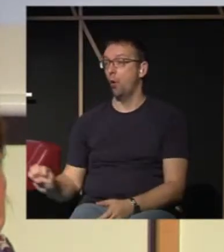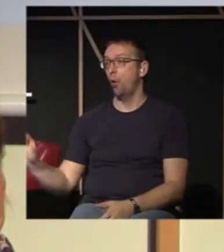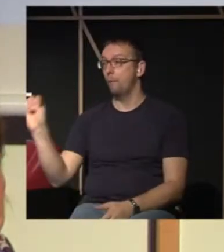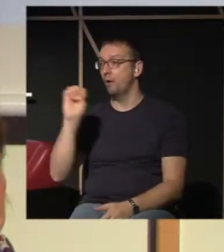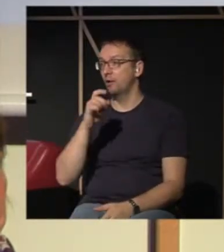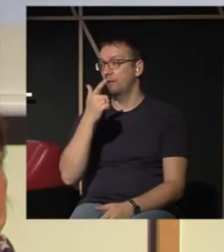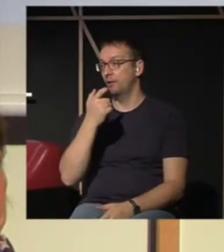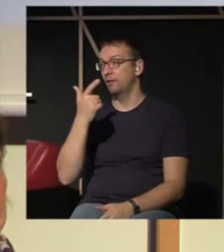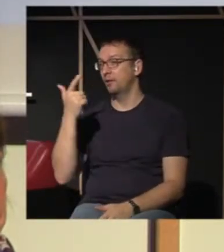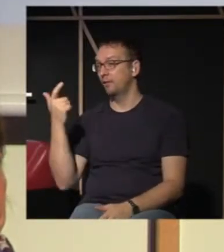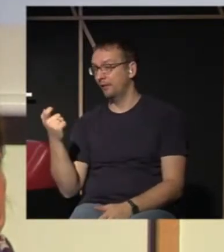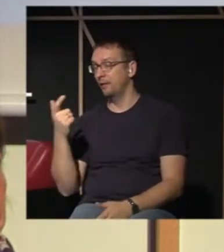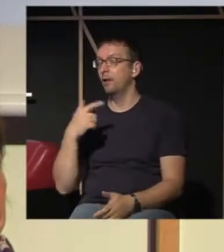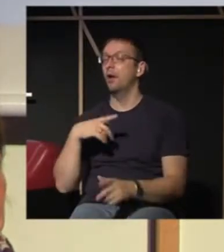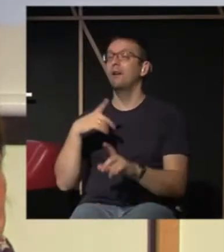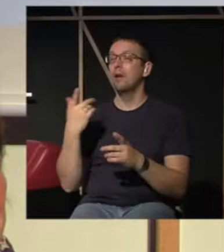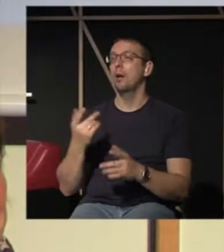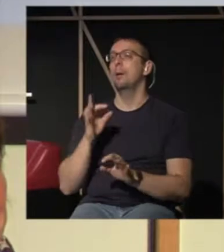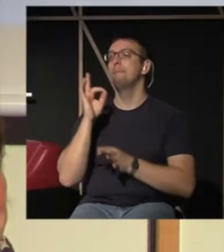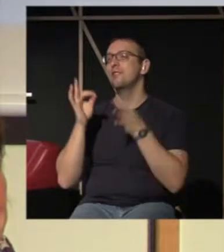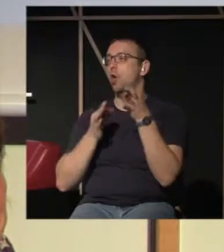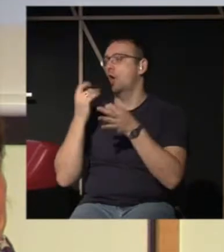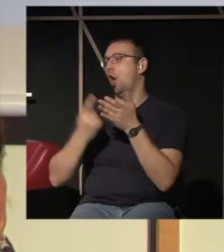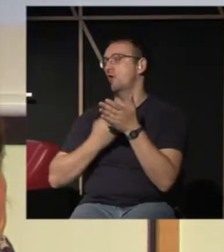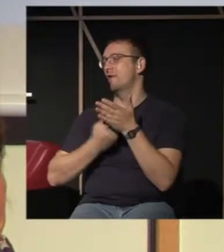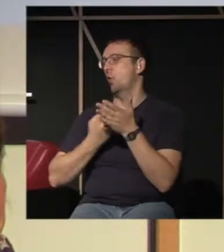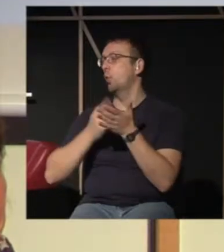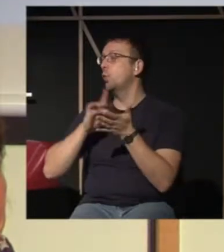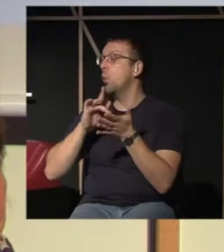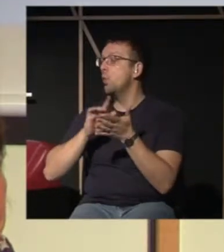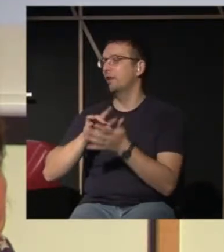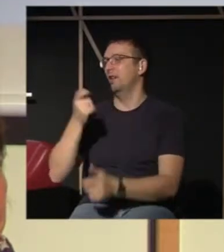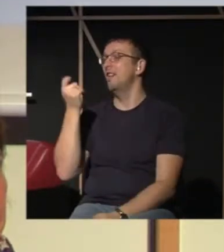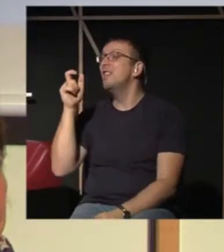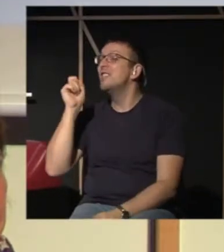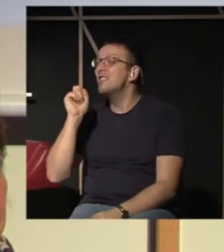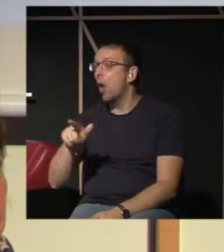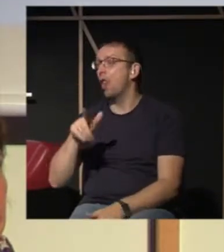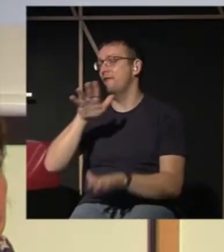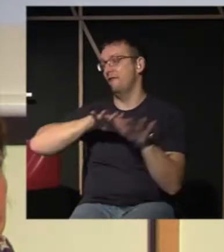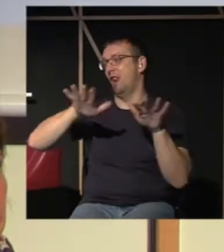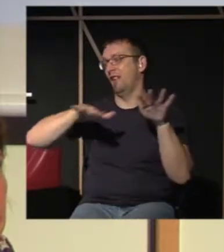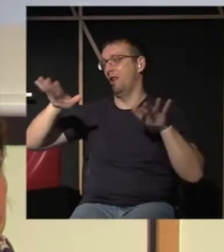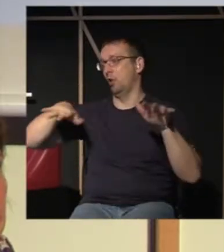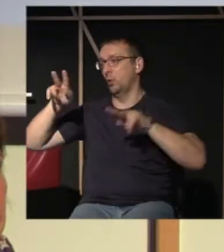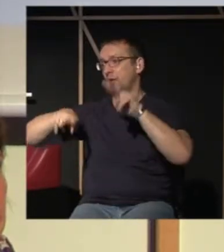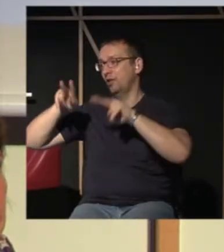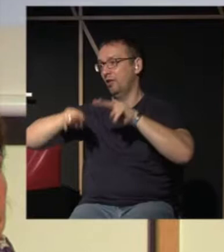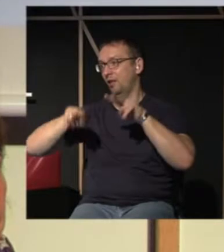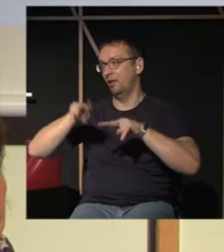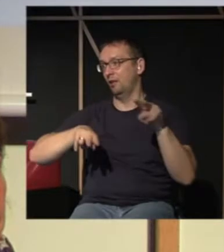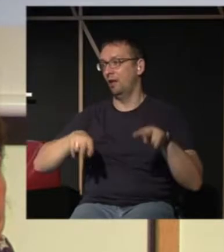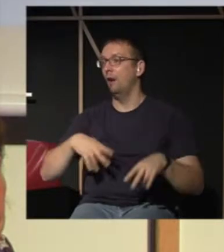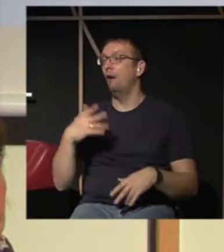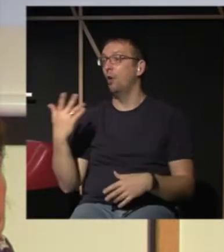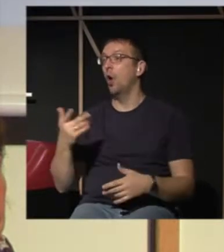countries, but we also see it as an opportunity to develop larger projects around access and inclusion in